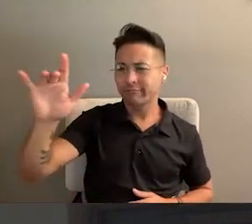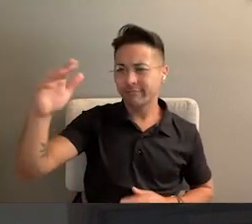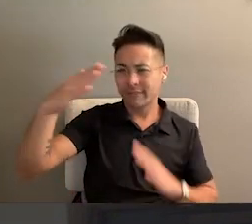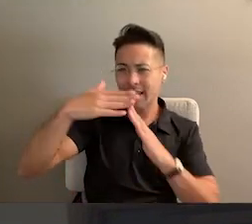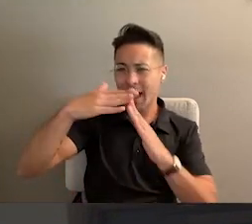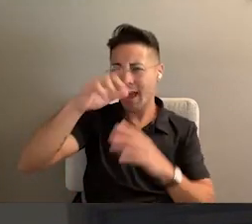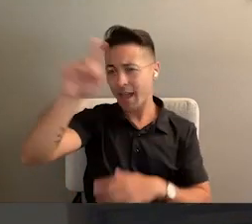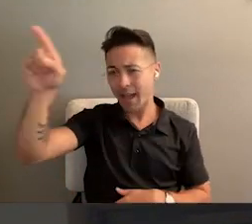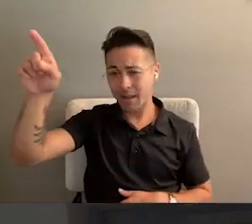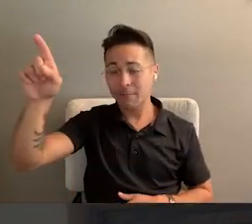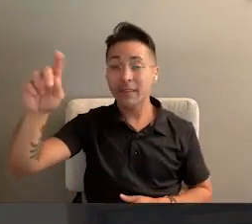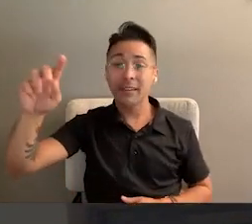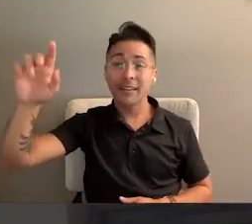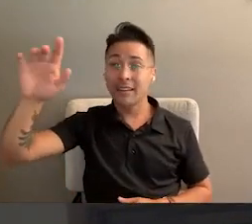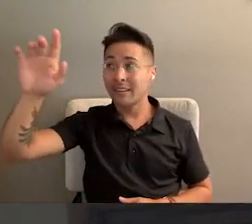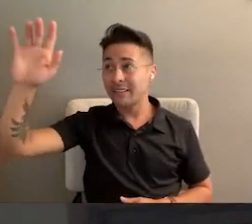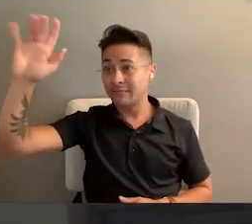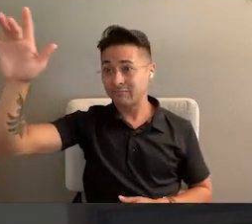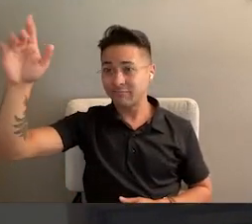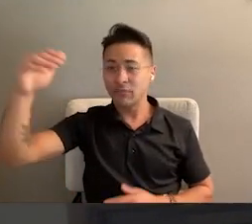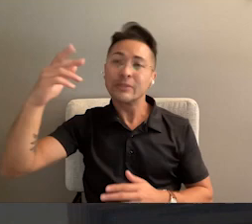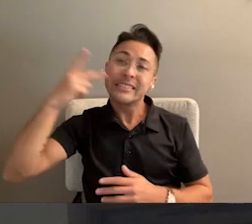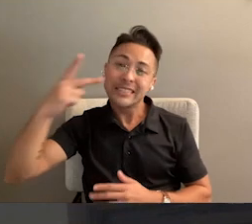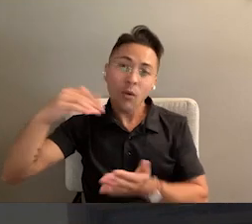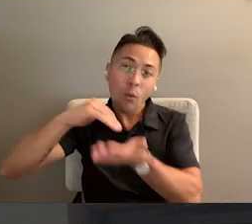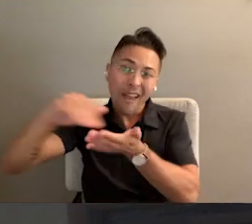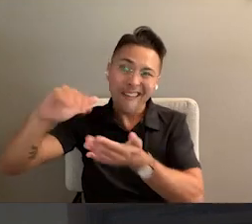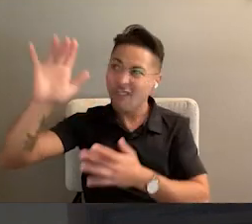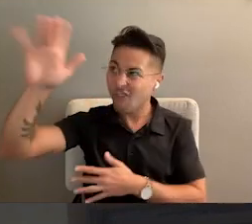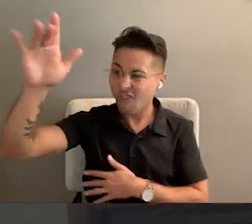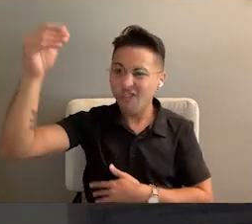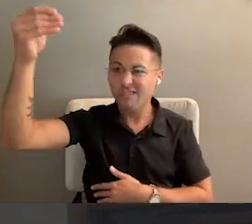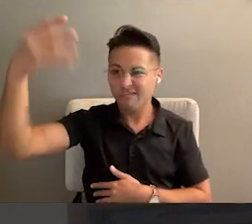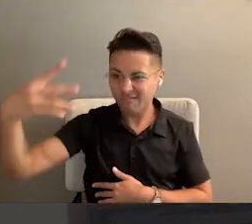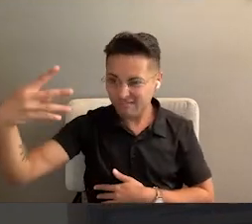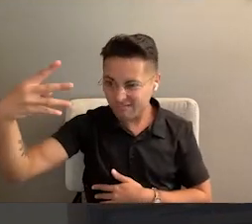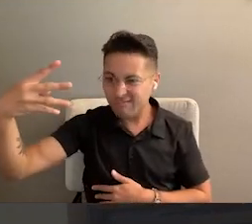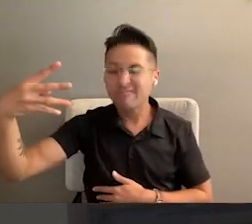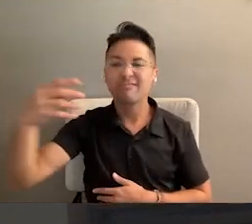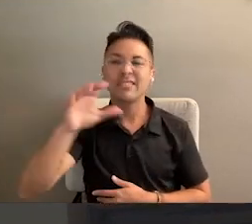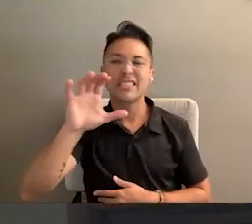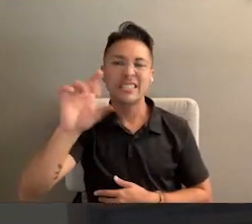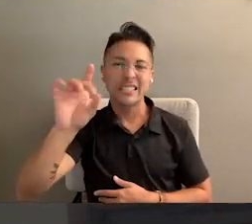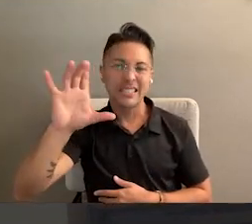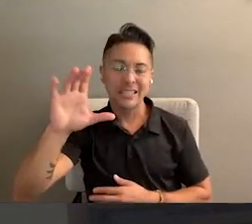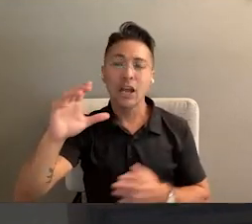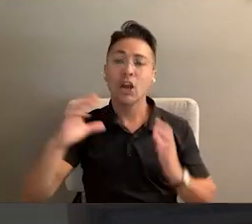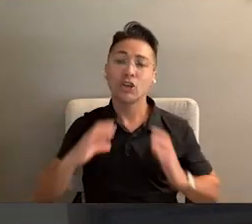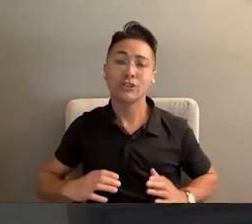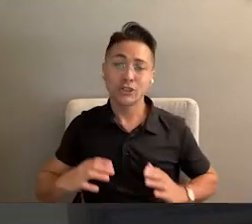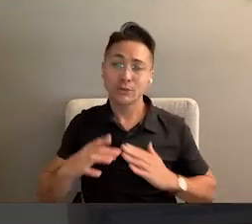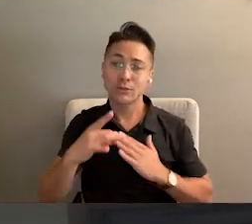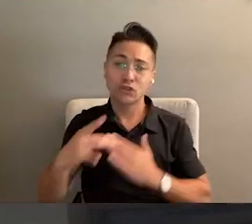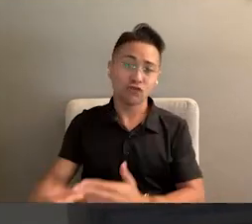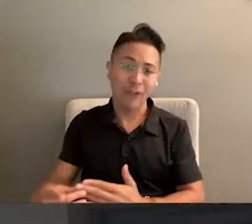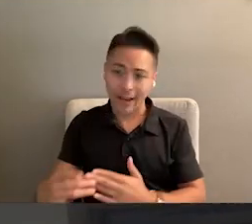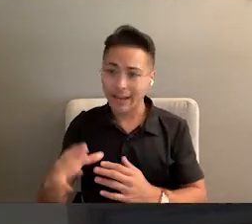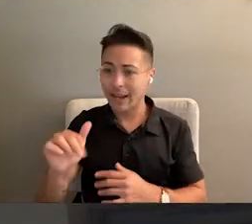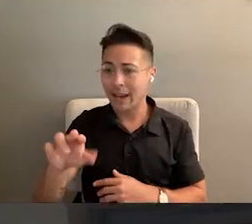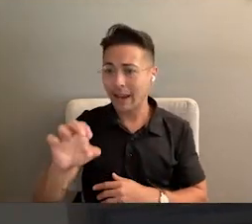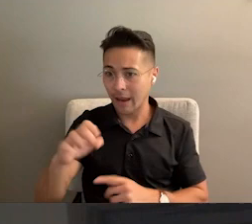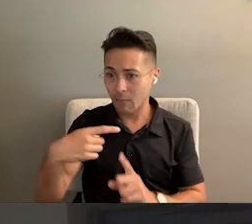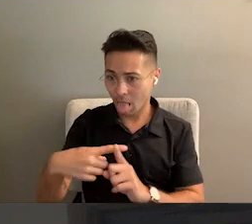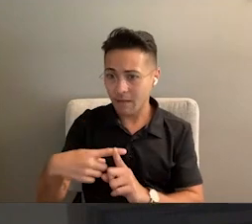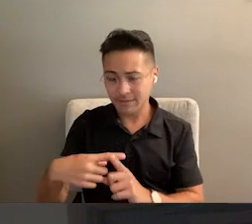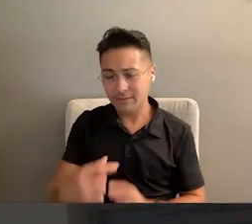website, there's a green ribbon across the top. The second to last option will be waivers. If you hover over waivers, CDC